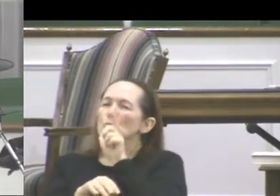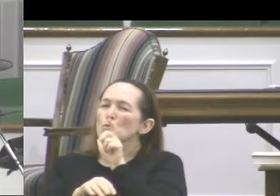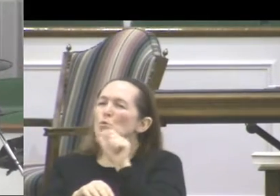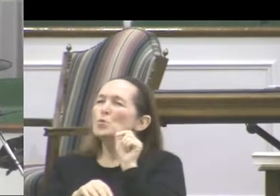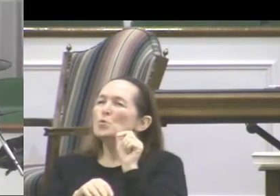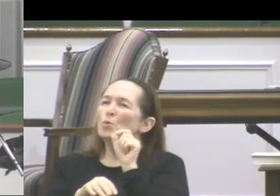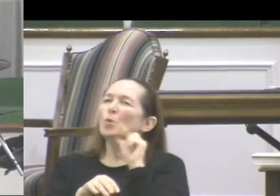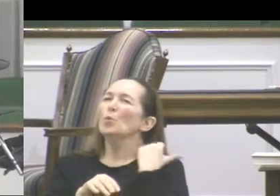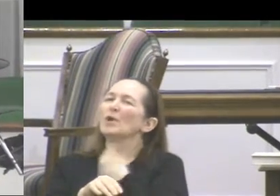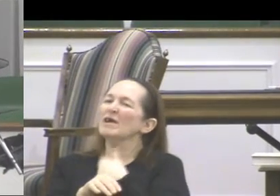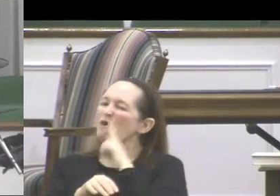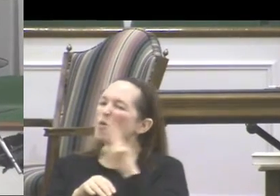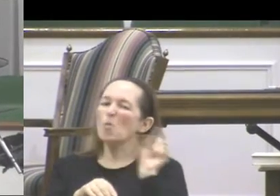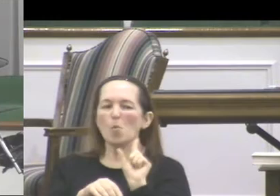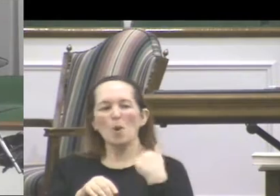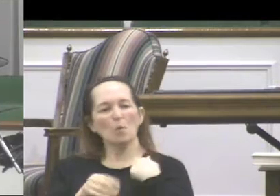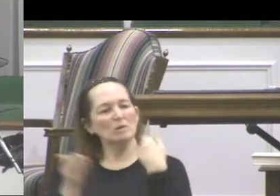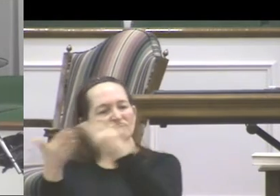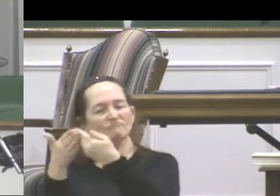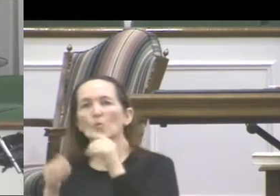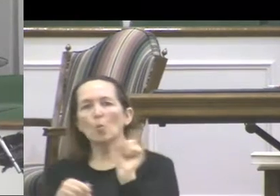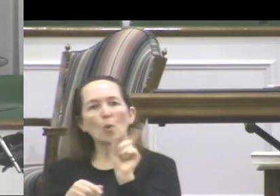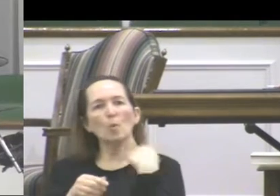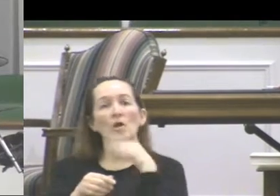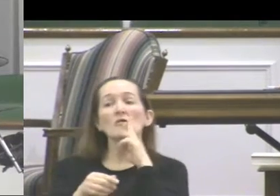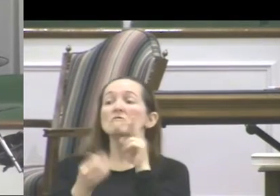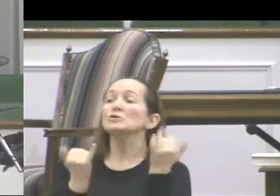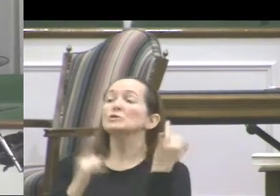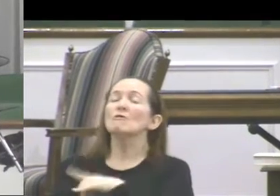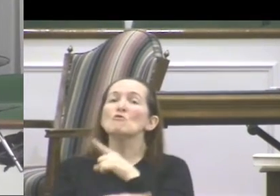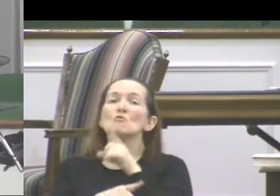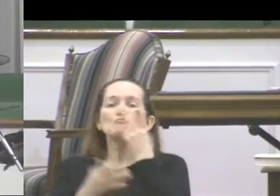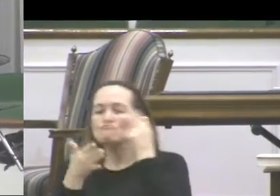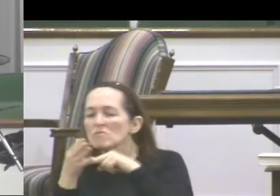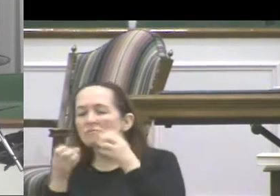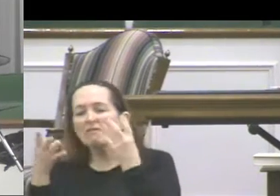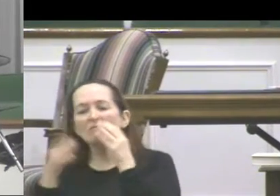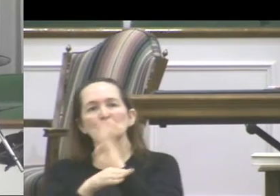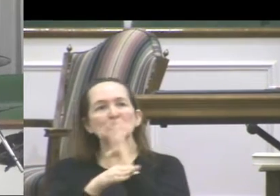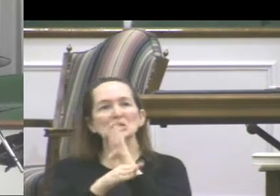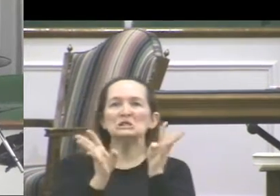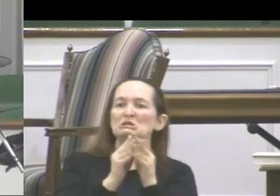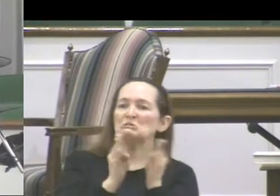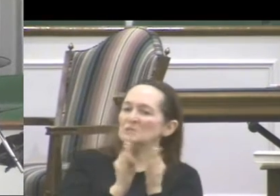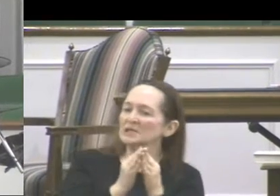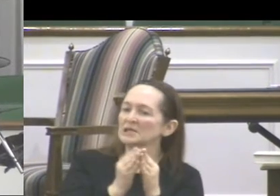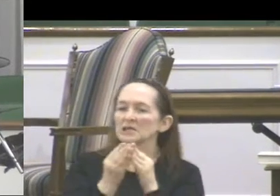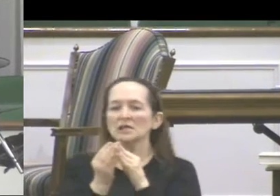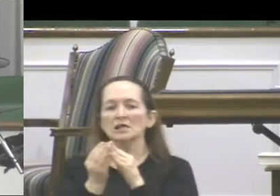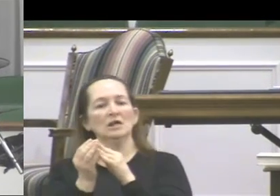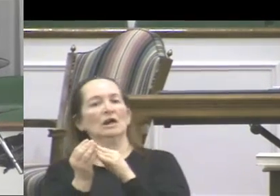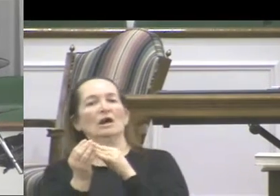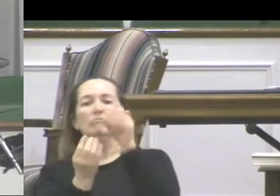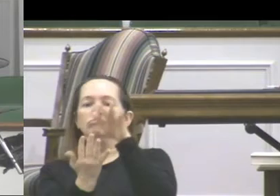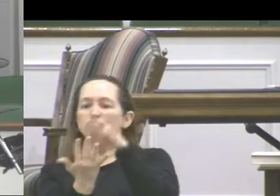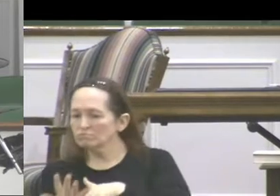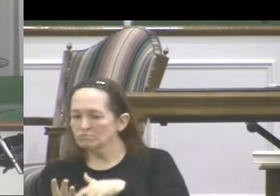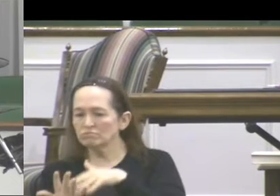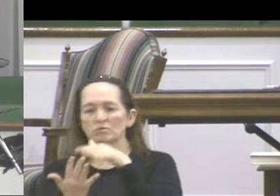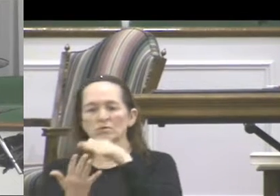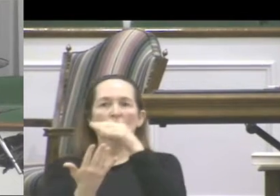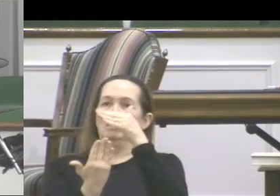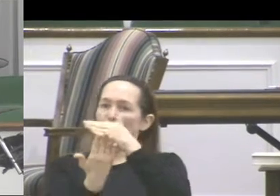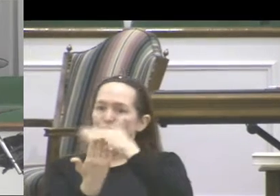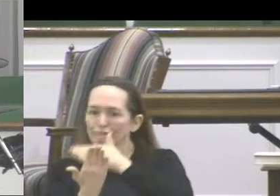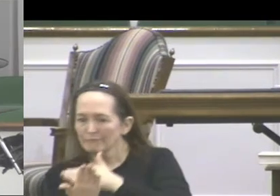Read through a lot of business meeting notes. You wouldn't believe the business meeting notes